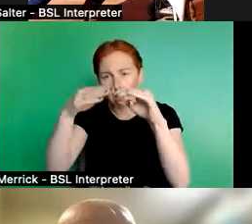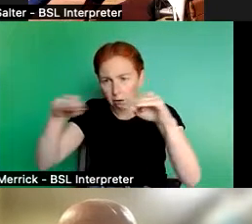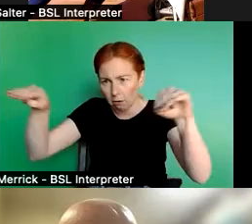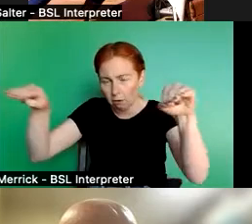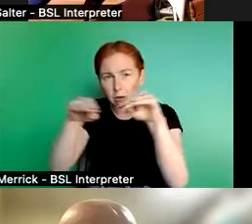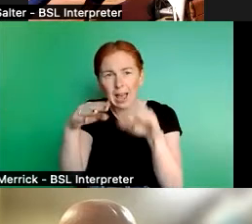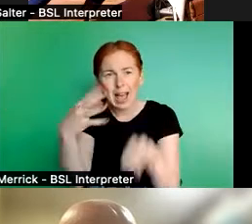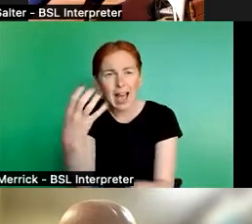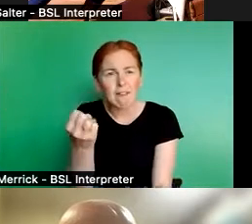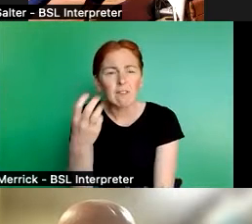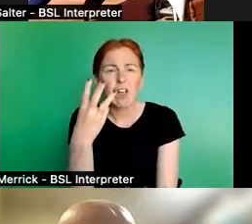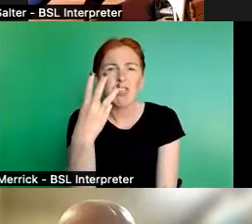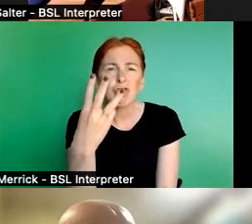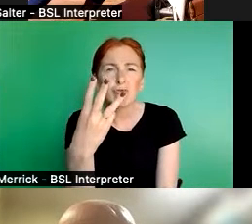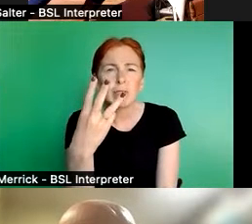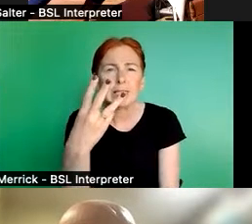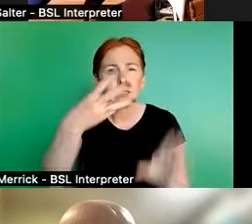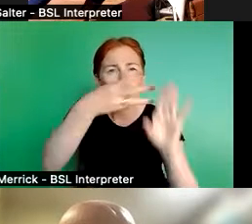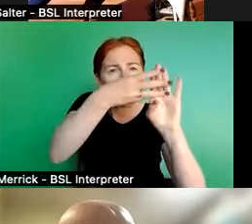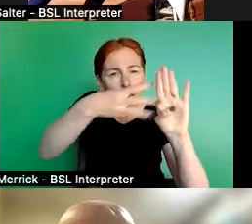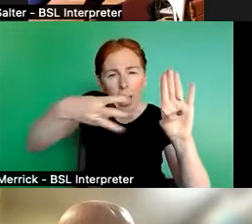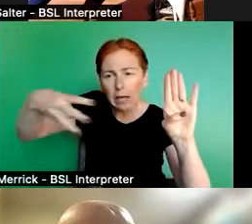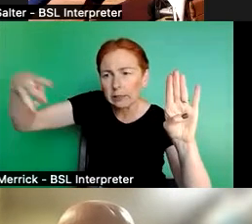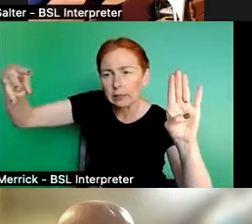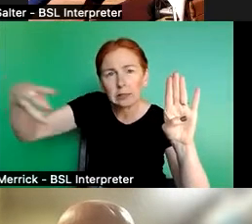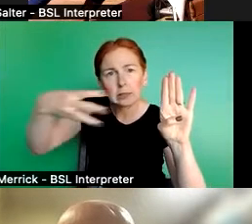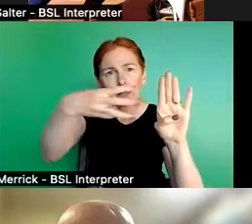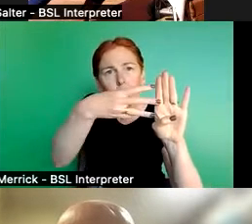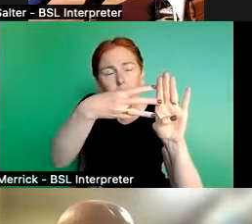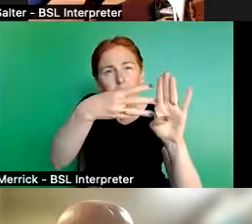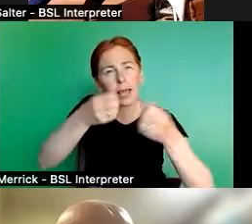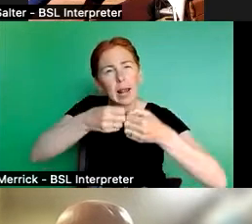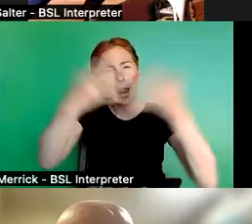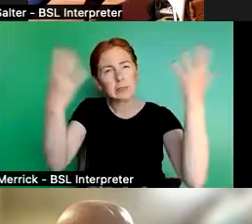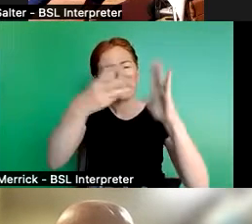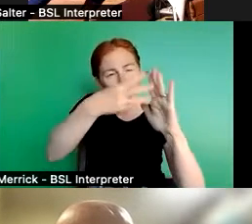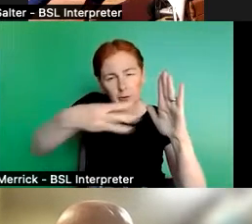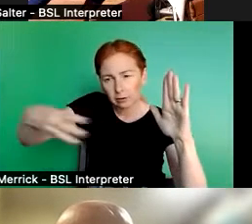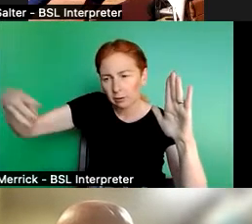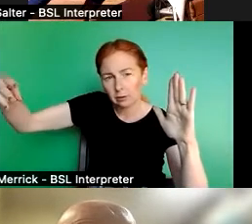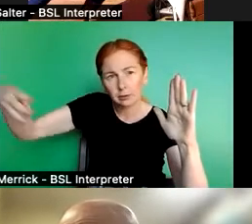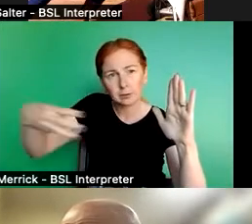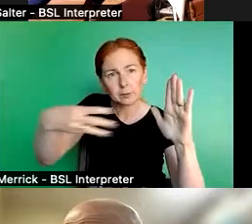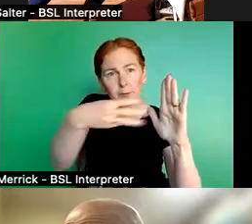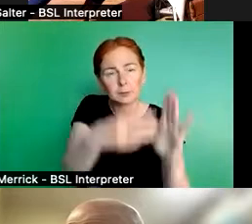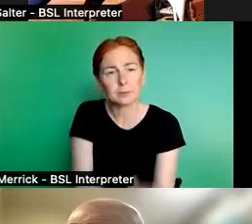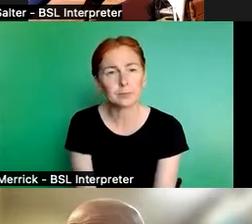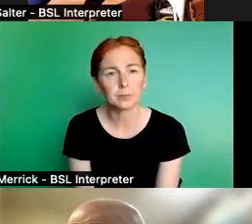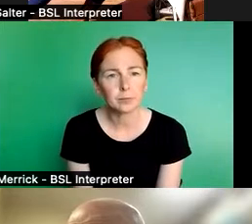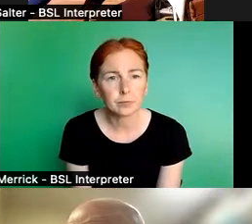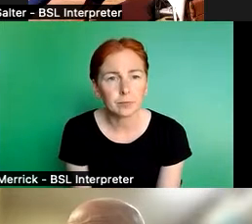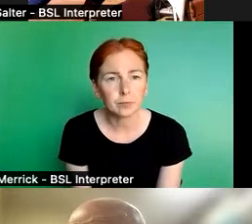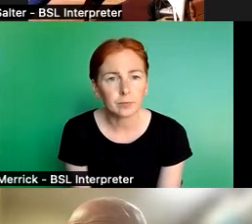white lines, and you can see how they're present at the center of the image at this little dip, which is called the